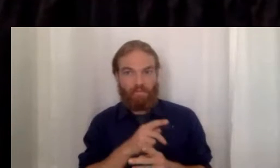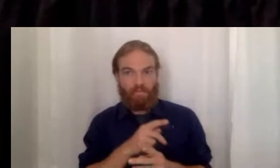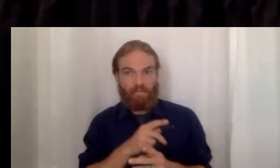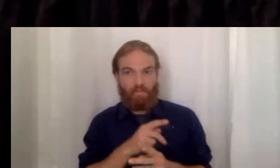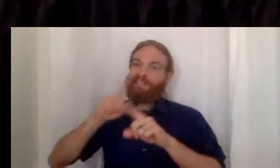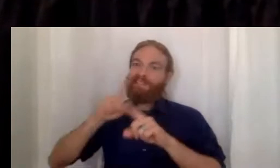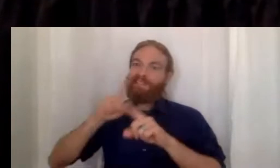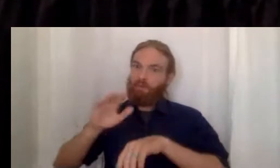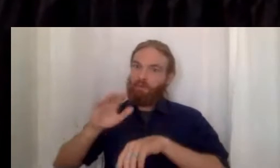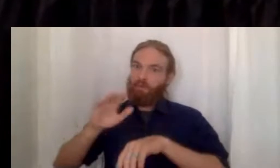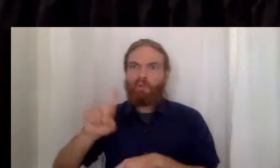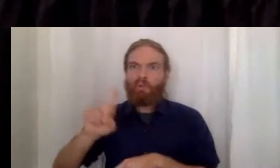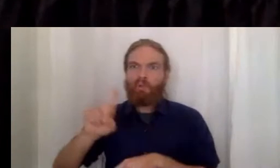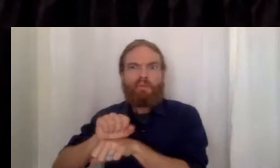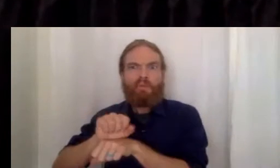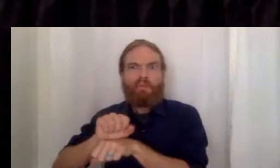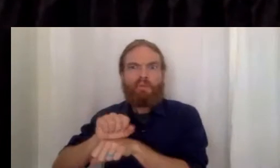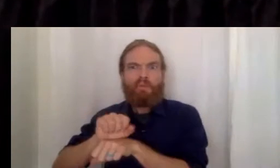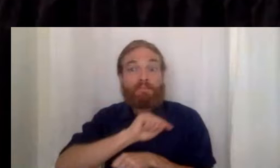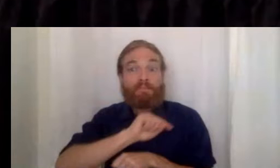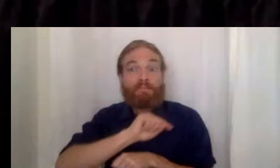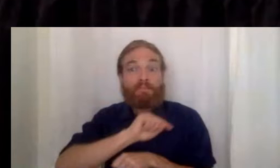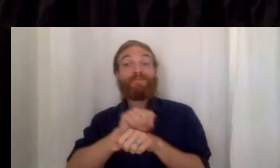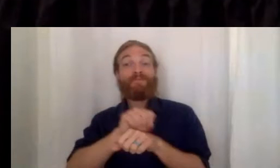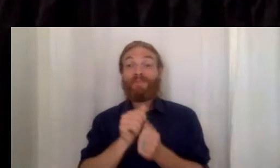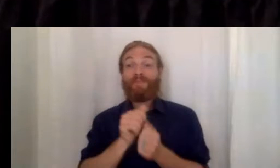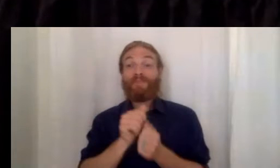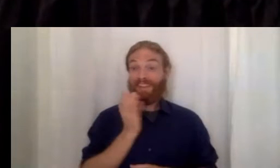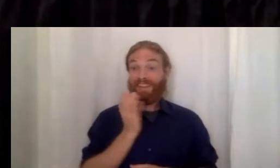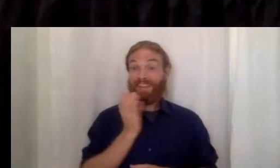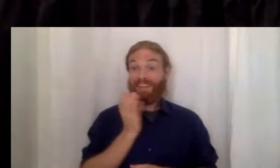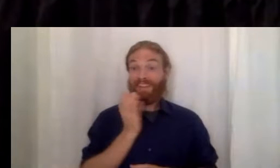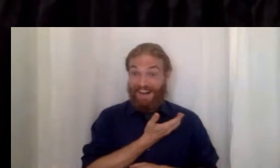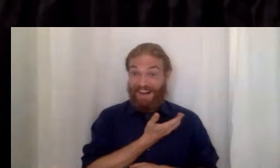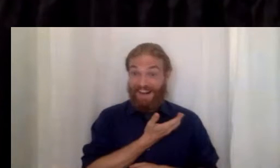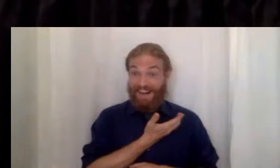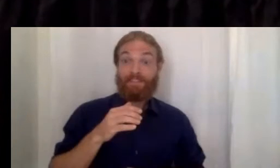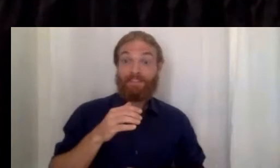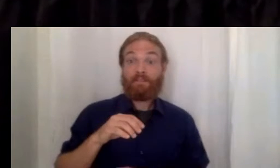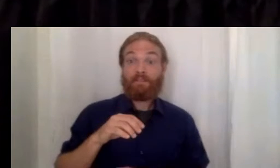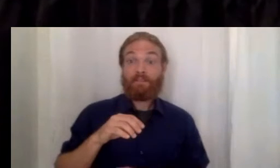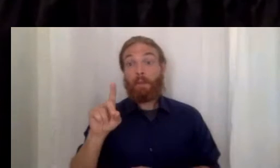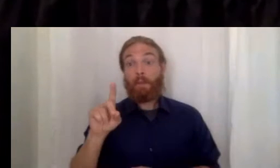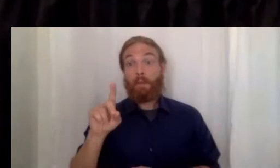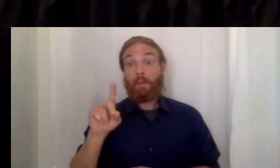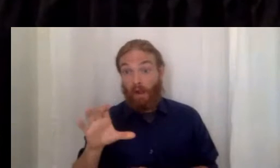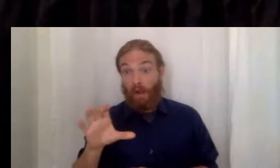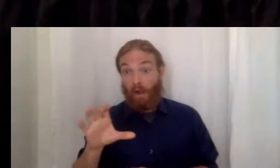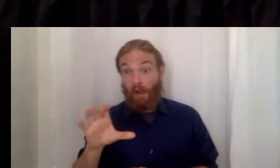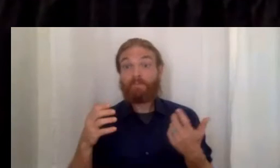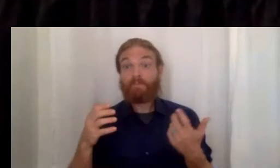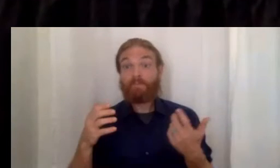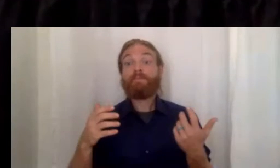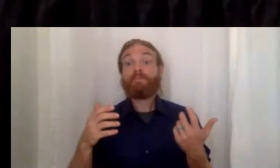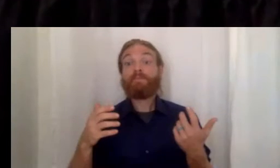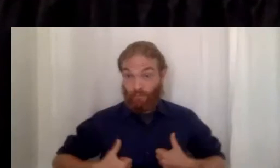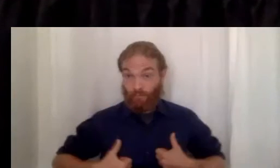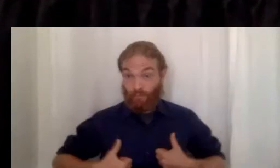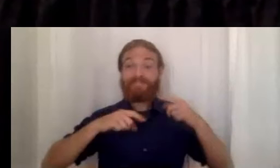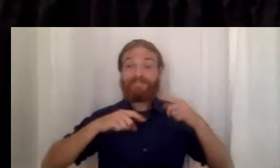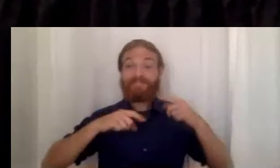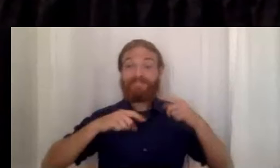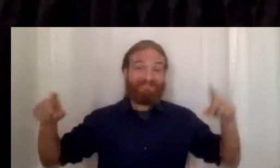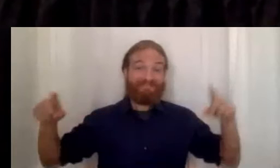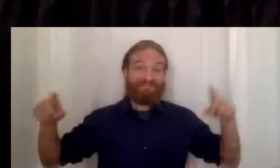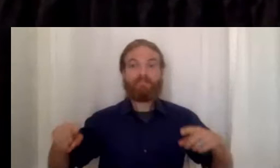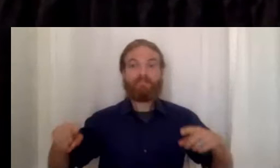our primary care physicians, and we have a vast vaccine consortium, and Dr. Vu, you're one of those,